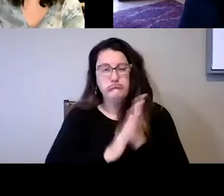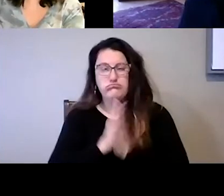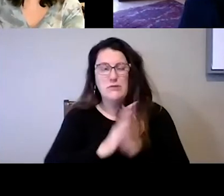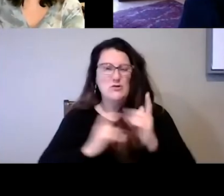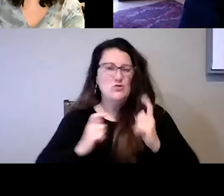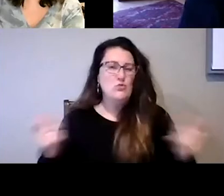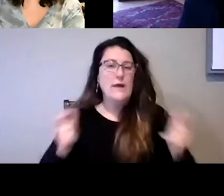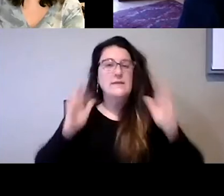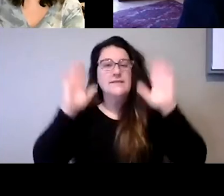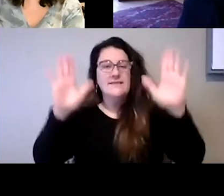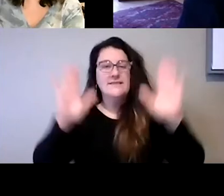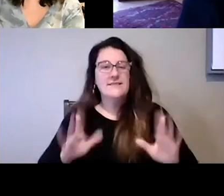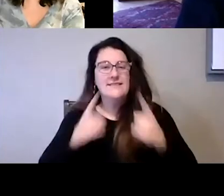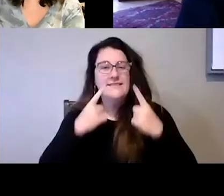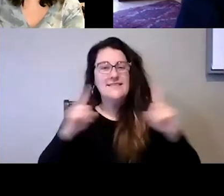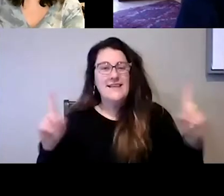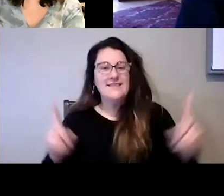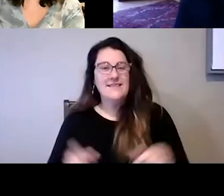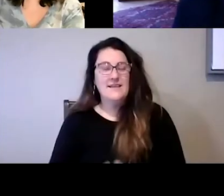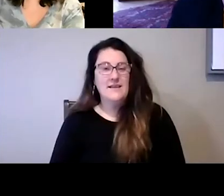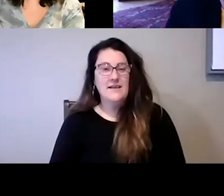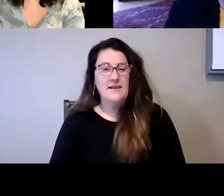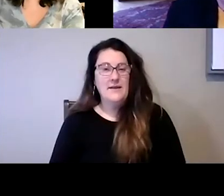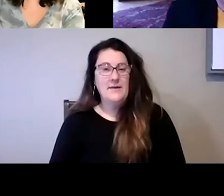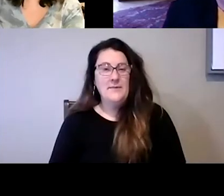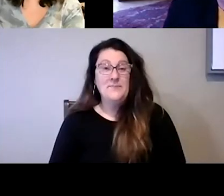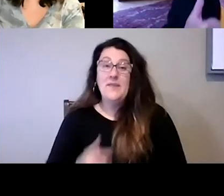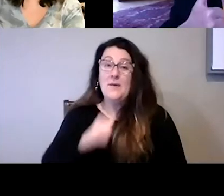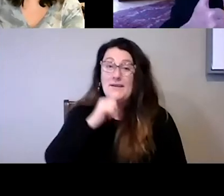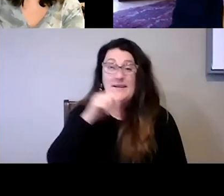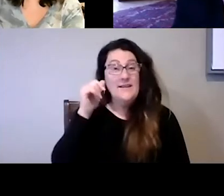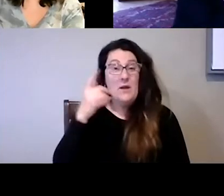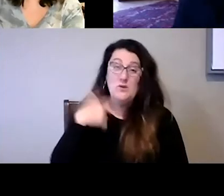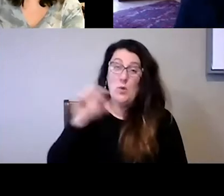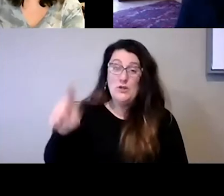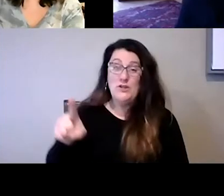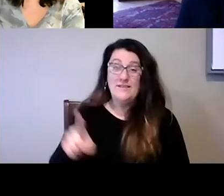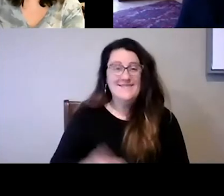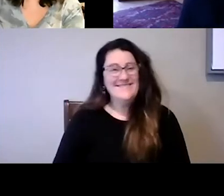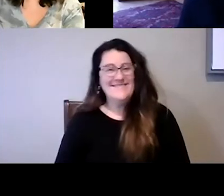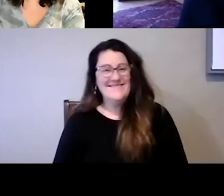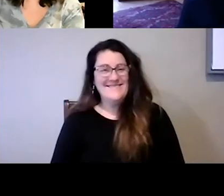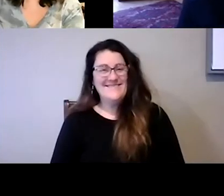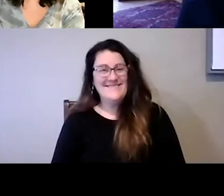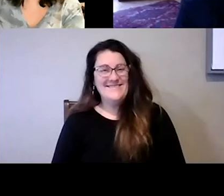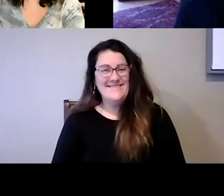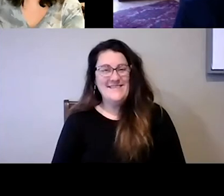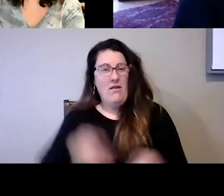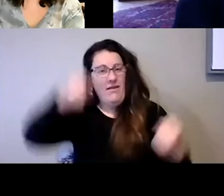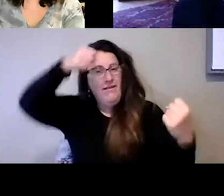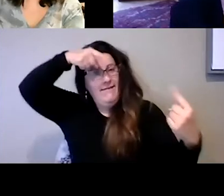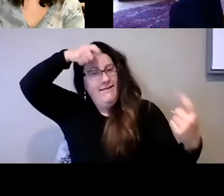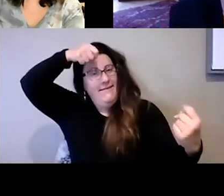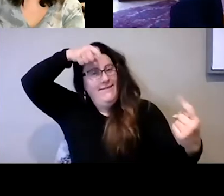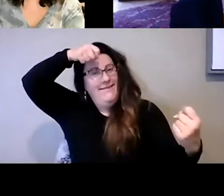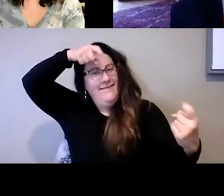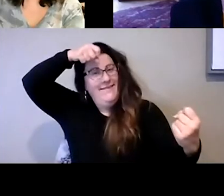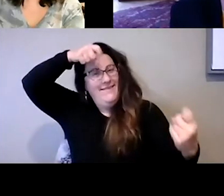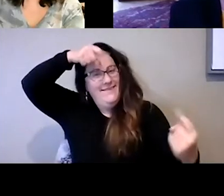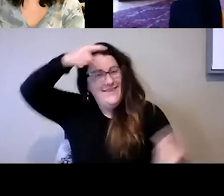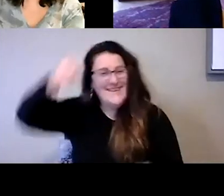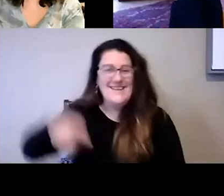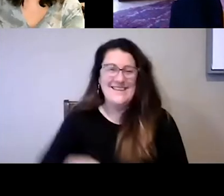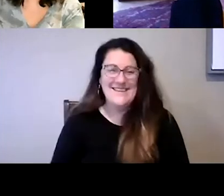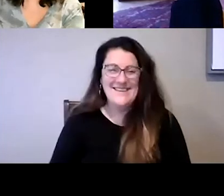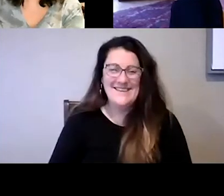success. Well, that was really the question I'm going to ask you. So you had a mind meld there. I want to get to some